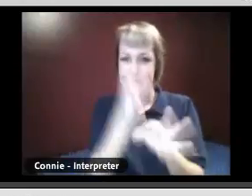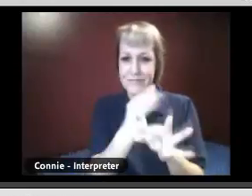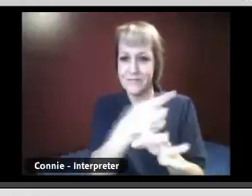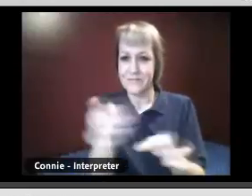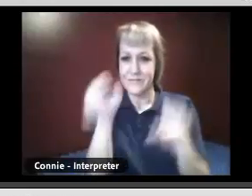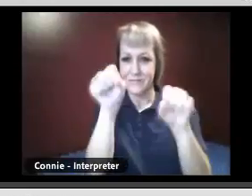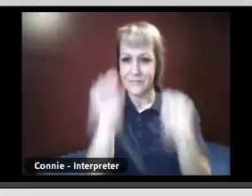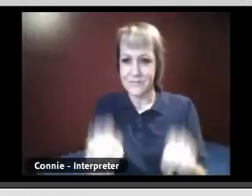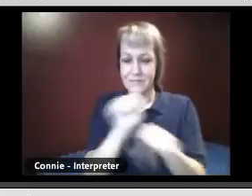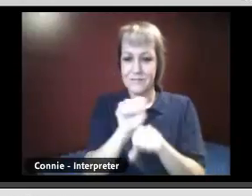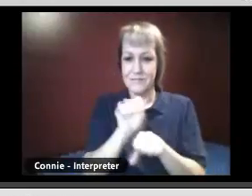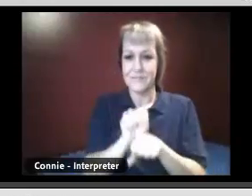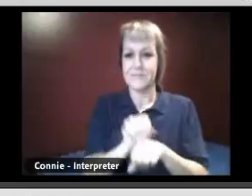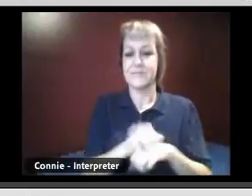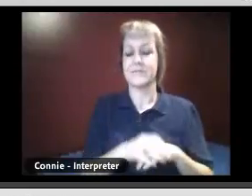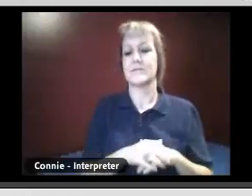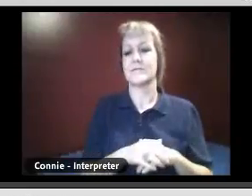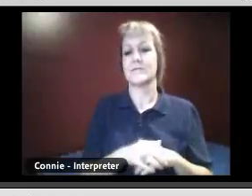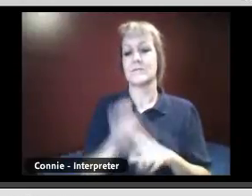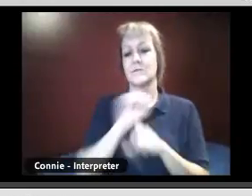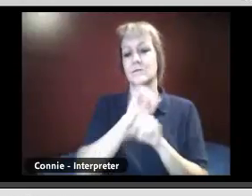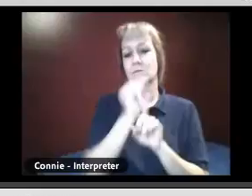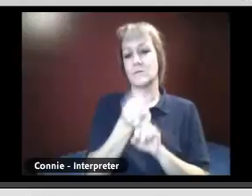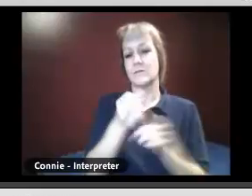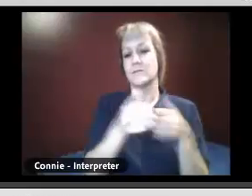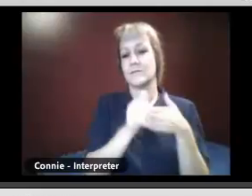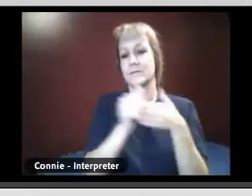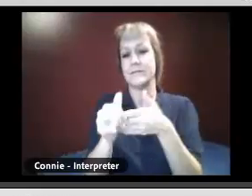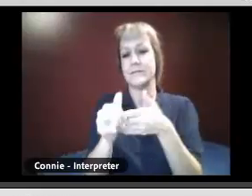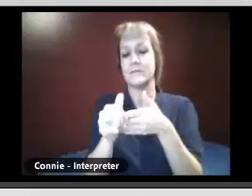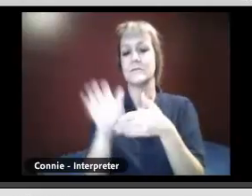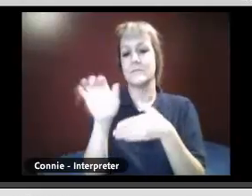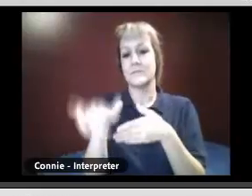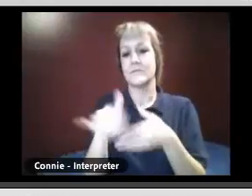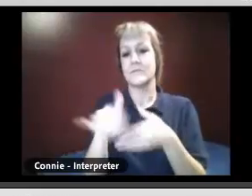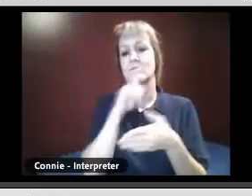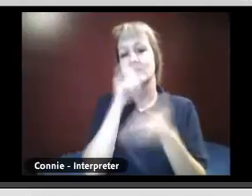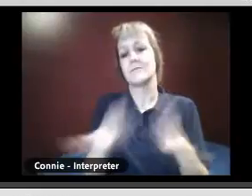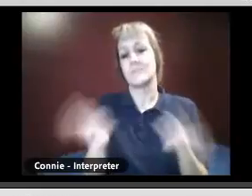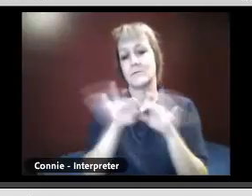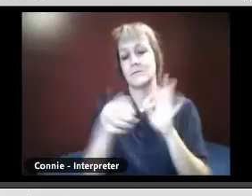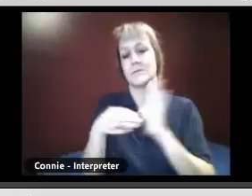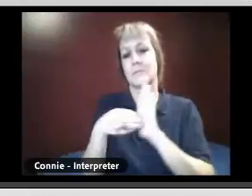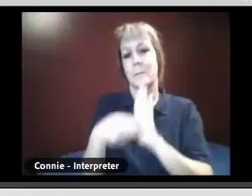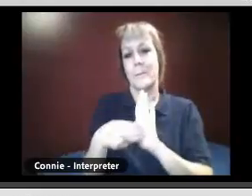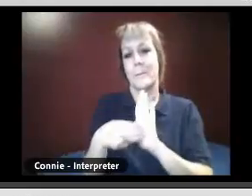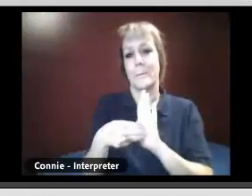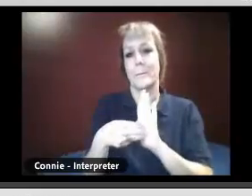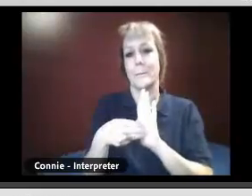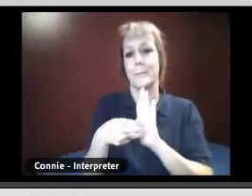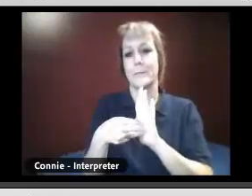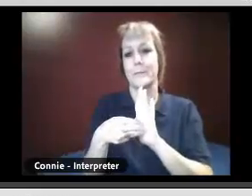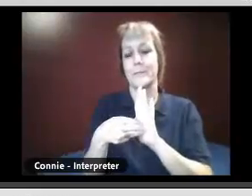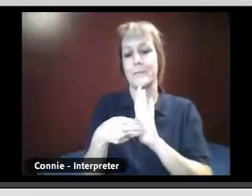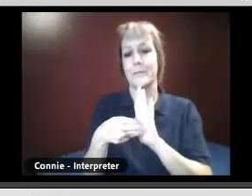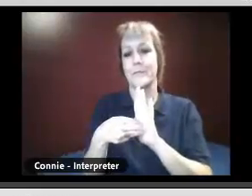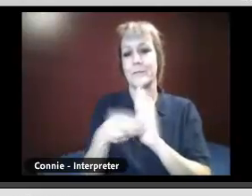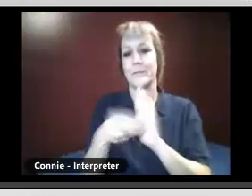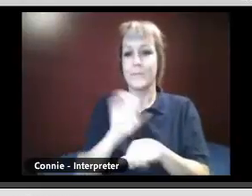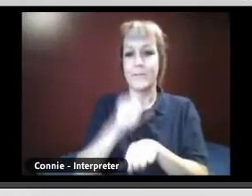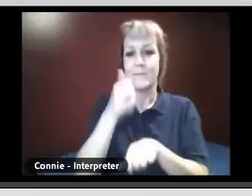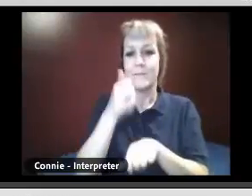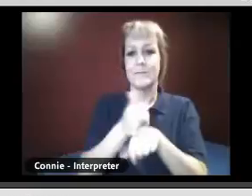job. So situational leadership, is a very valuable model that lays a very good